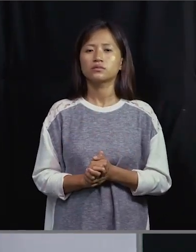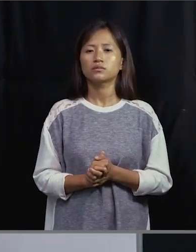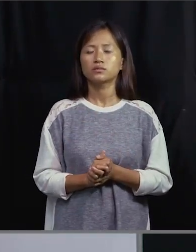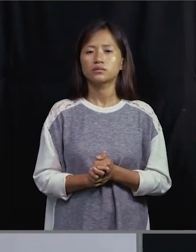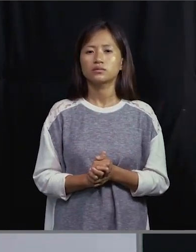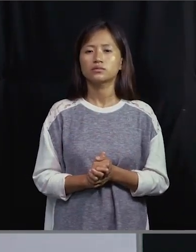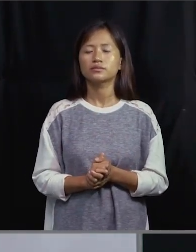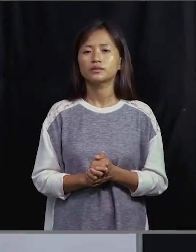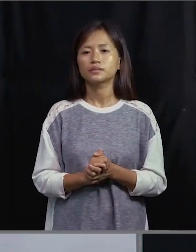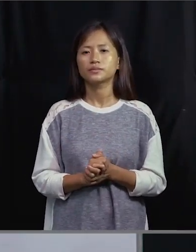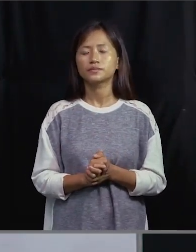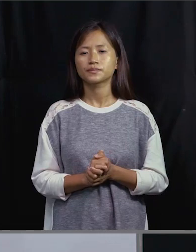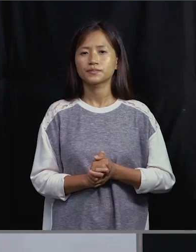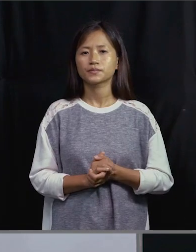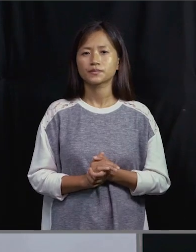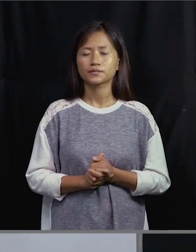in the demand for car